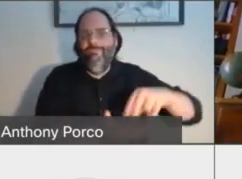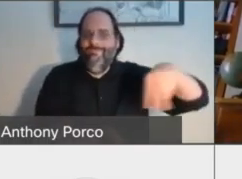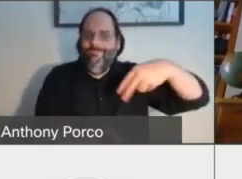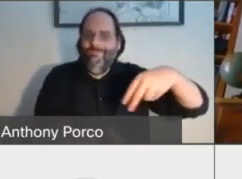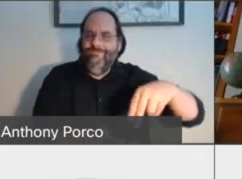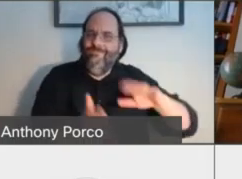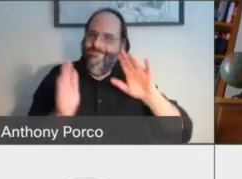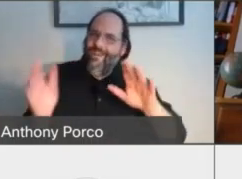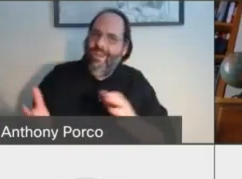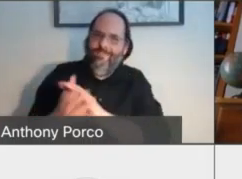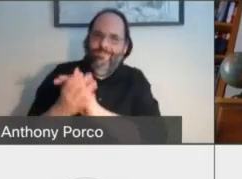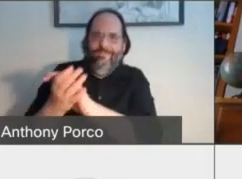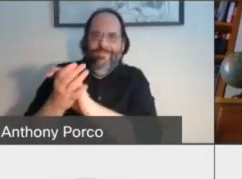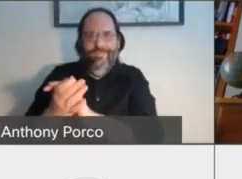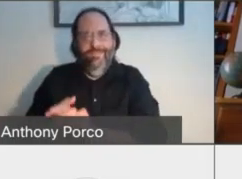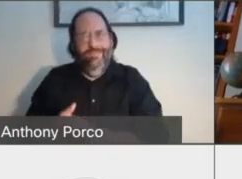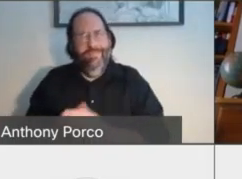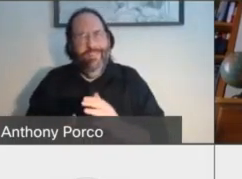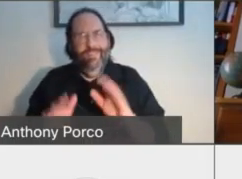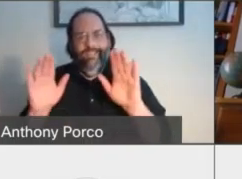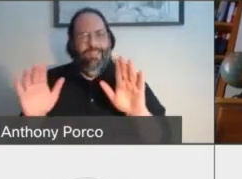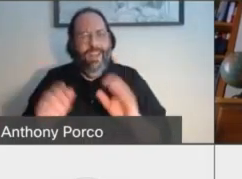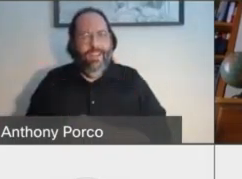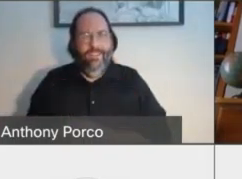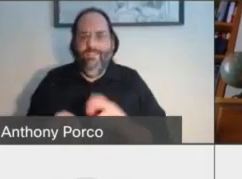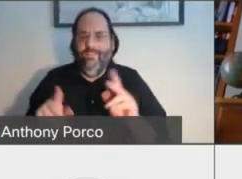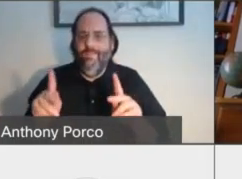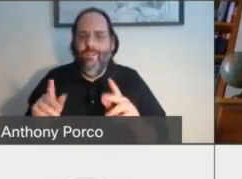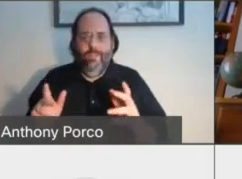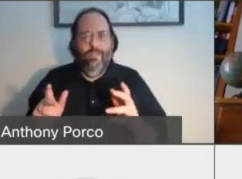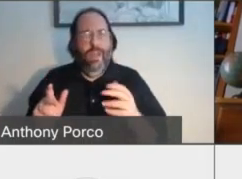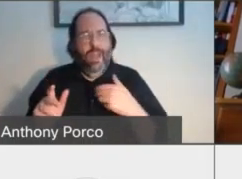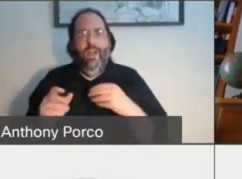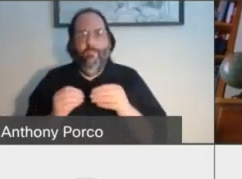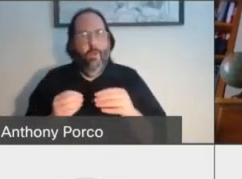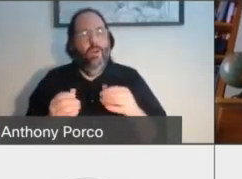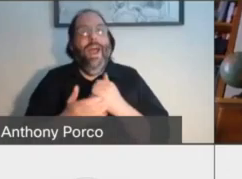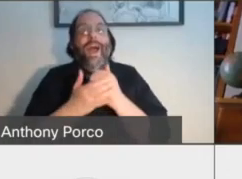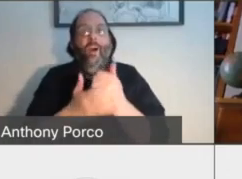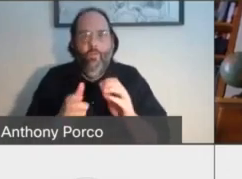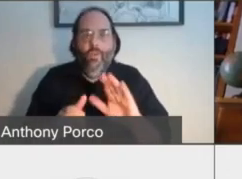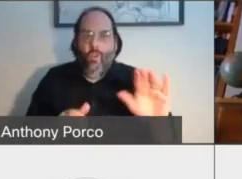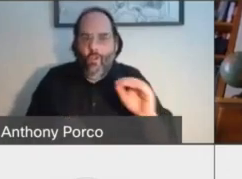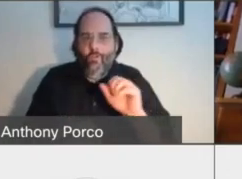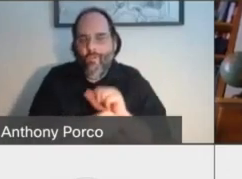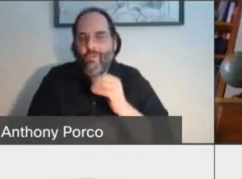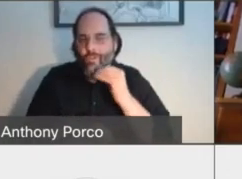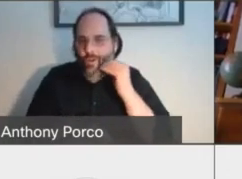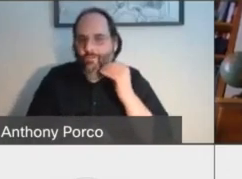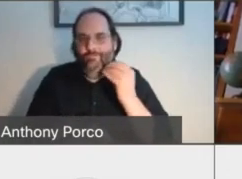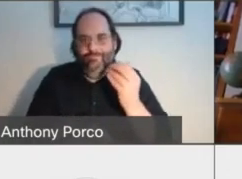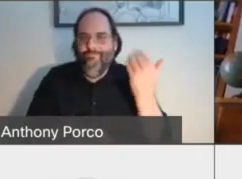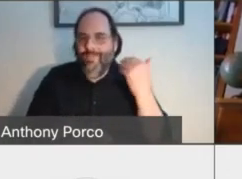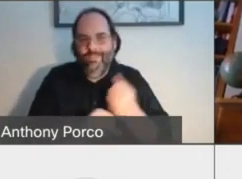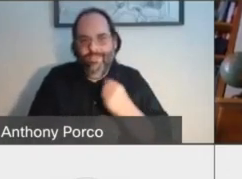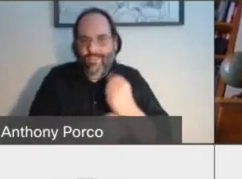recognition for all of the, you know, people who have had additional help in doing their work at home for the past year.